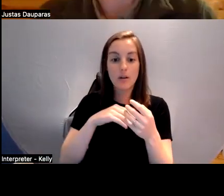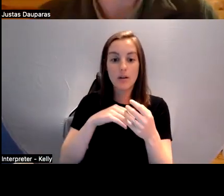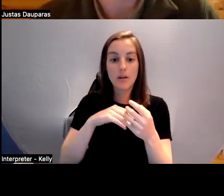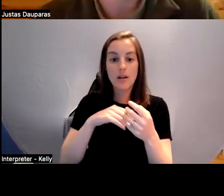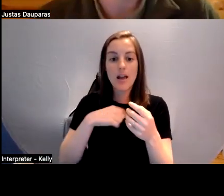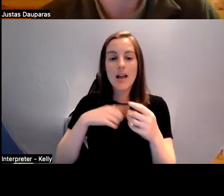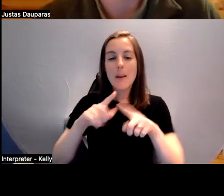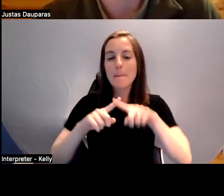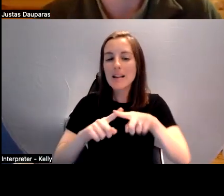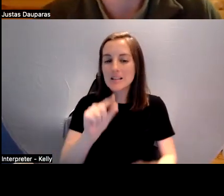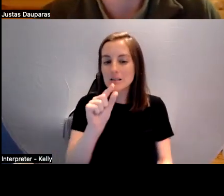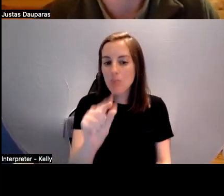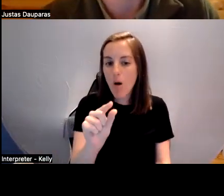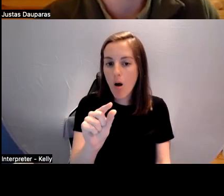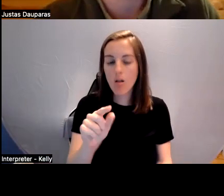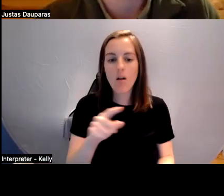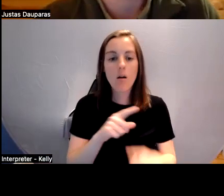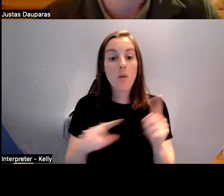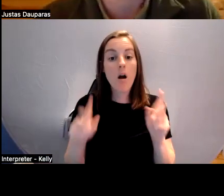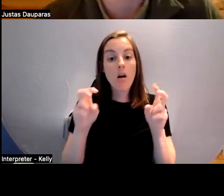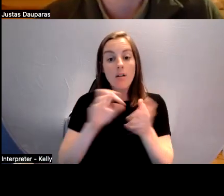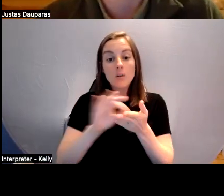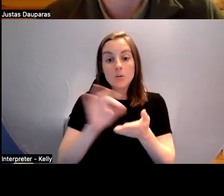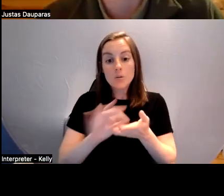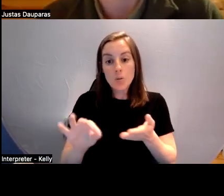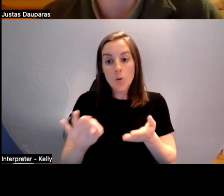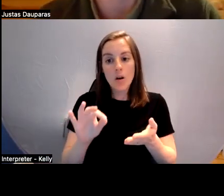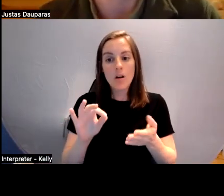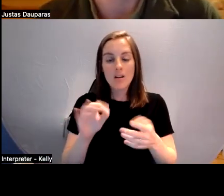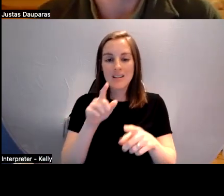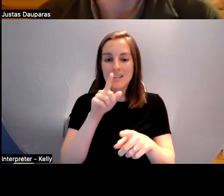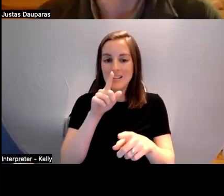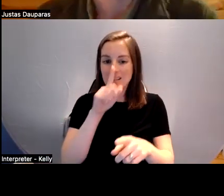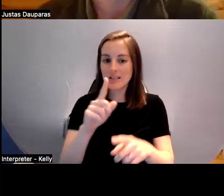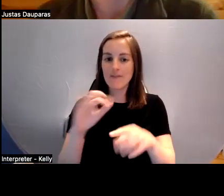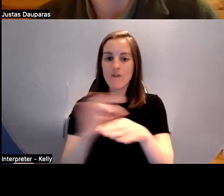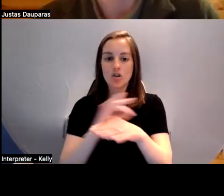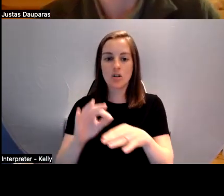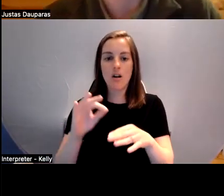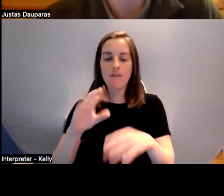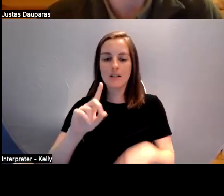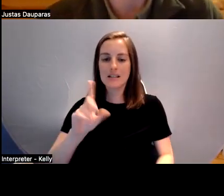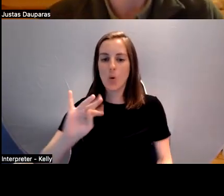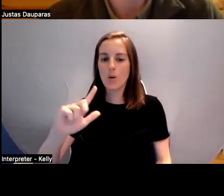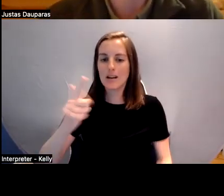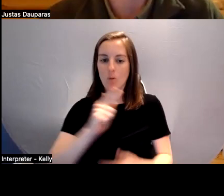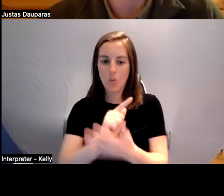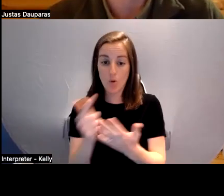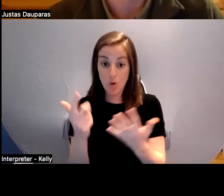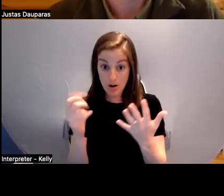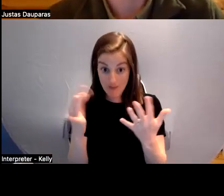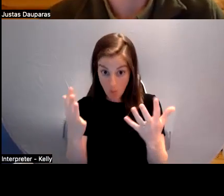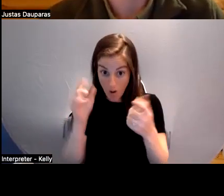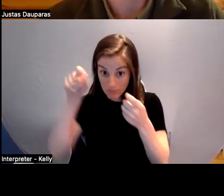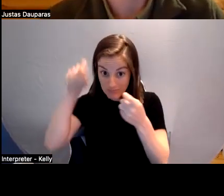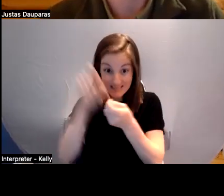dependence is pretty small, but the score or log likelihood is a function of the decoding order. So if one wants to get a very precise score,